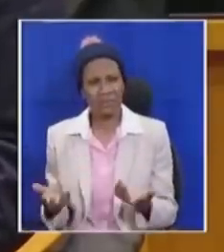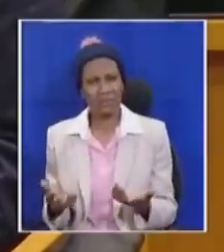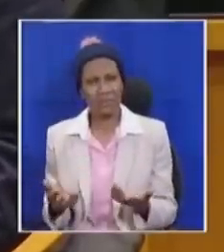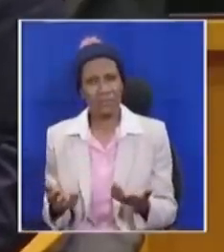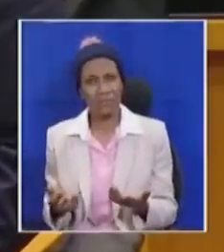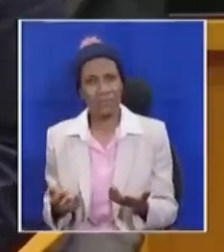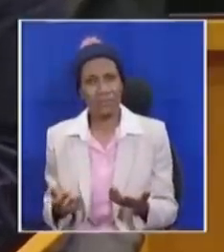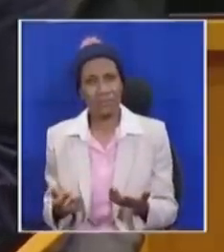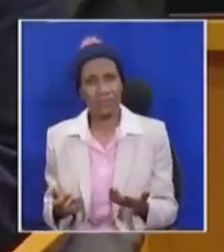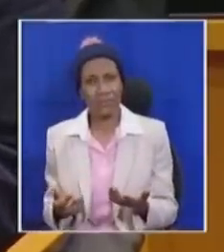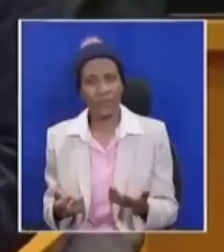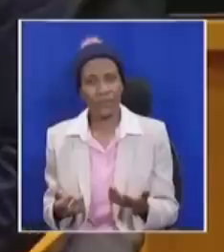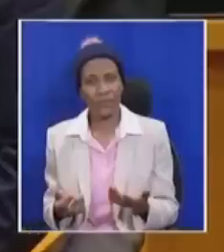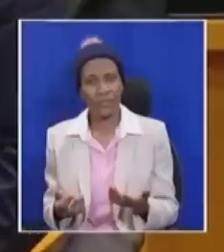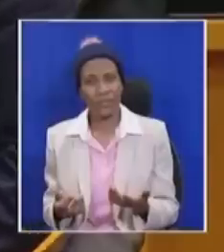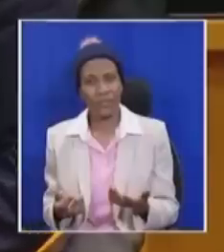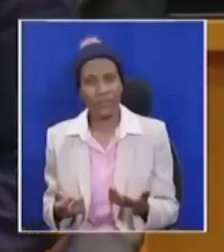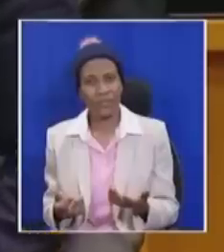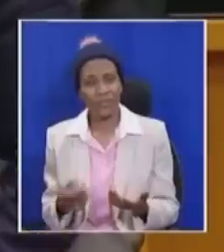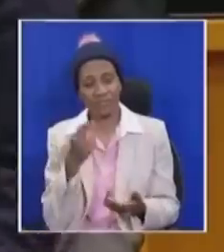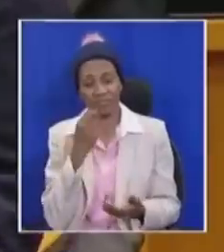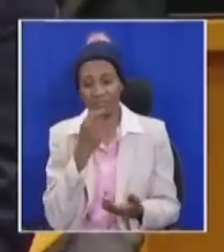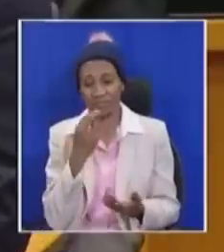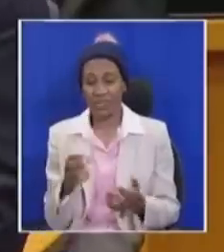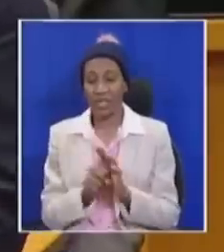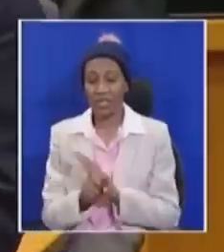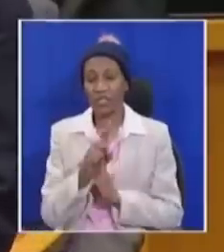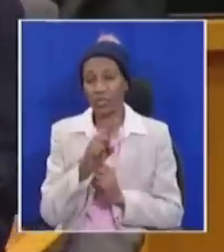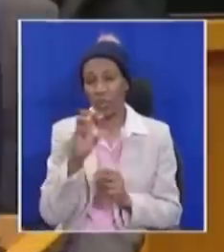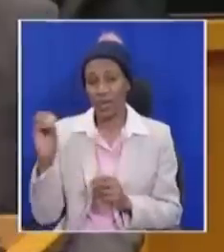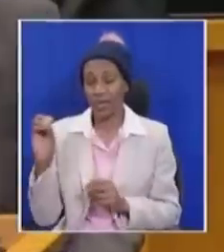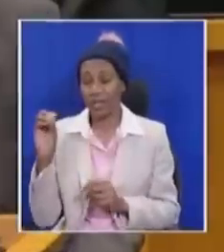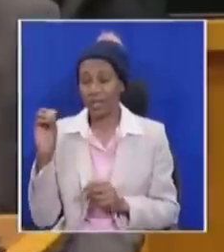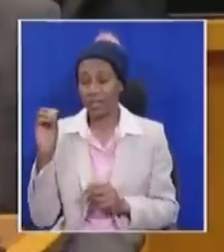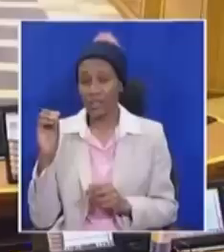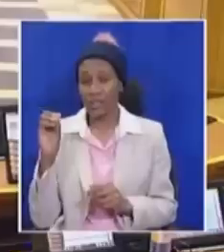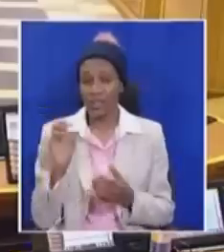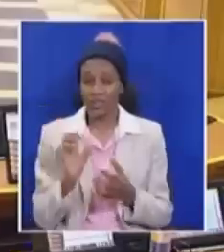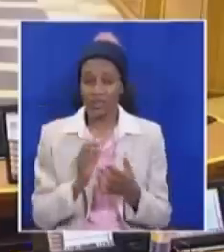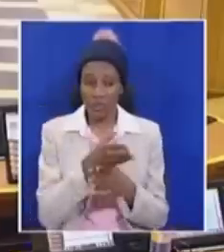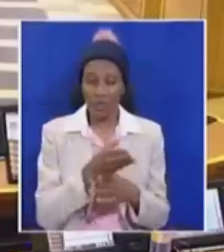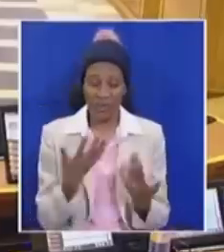dressed up and cloaked in the respectability of a Section 100 intervention?